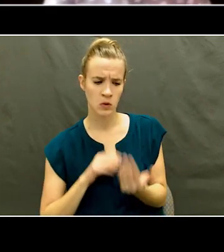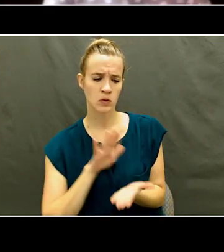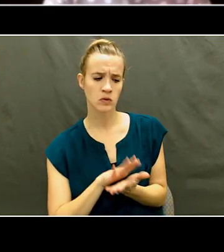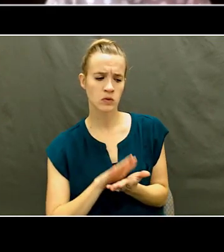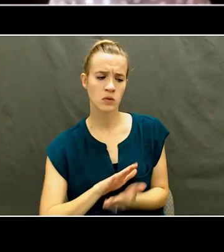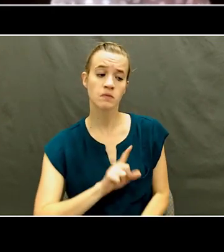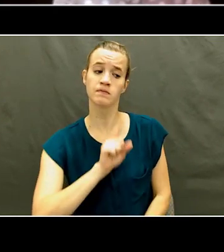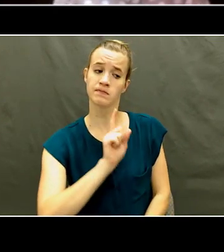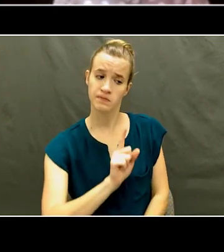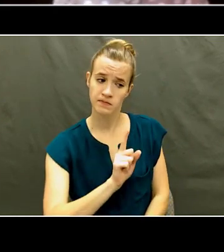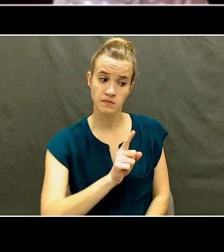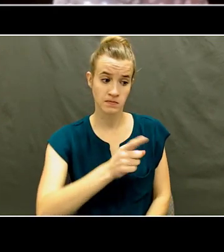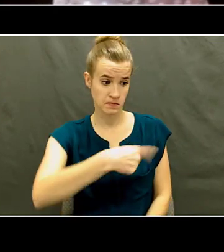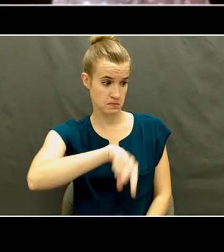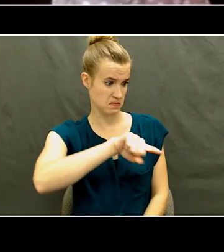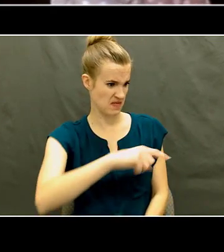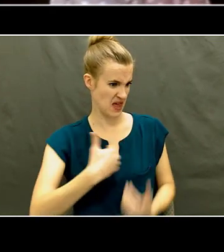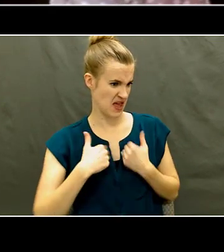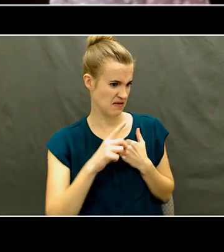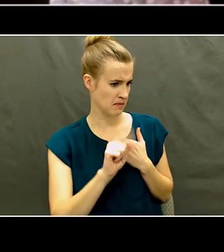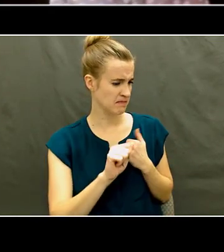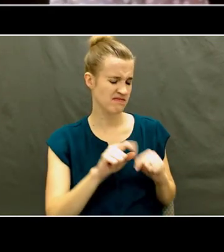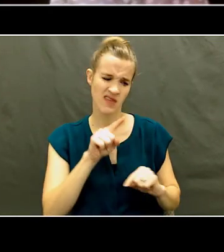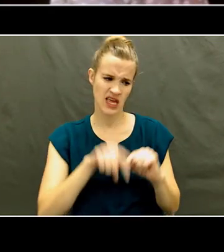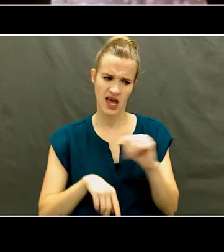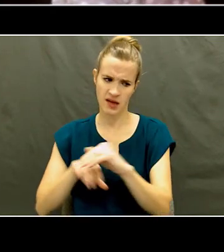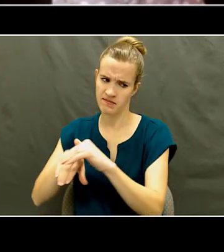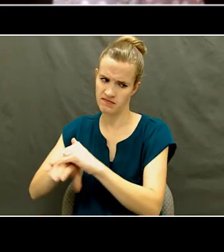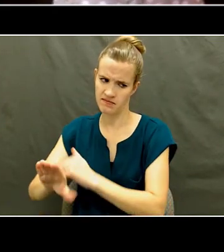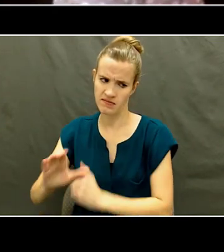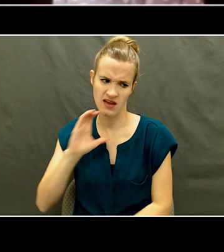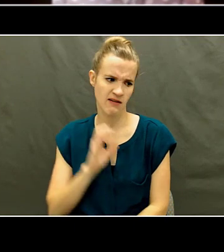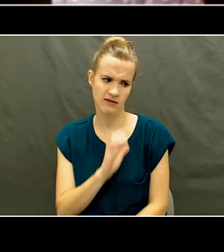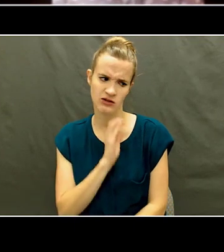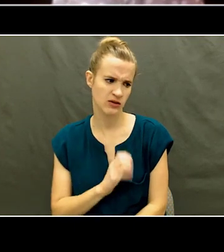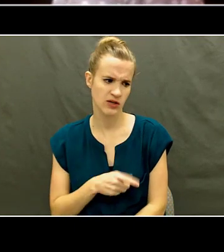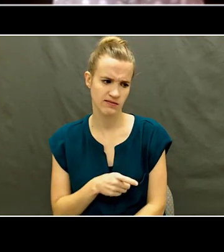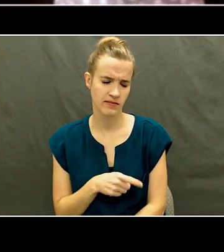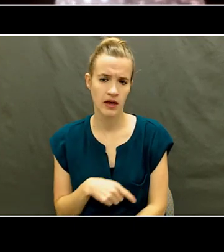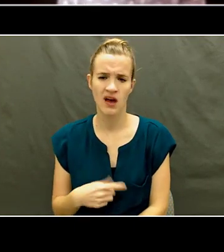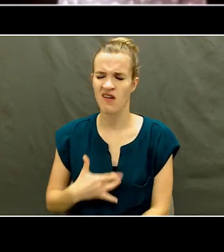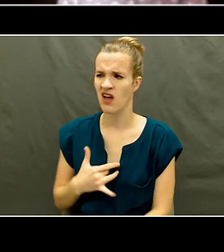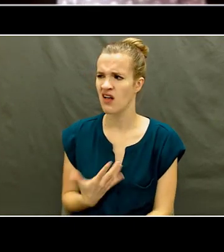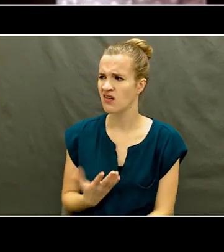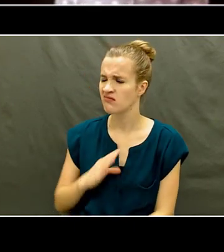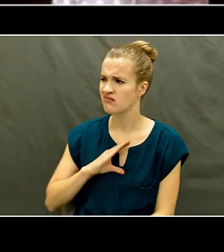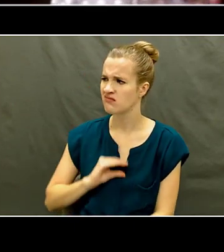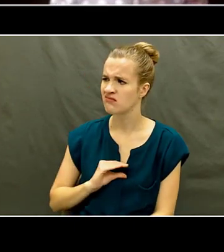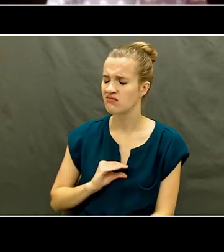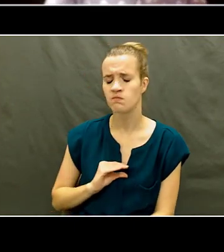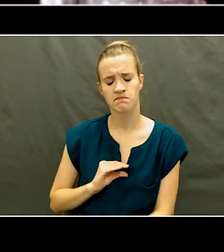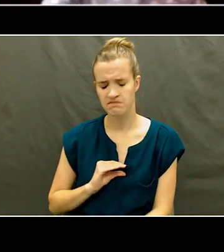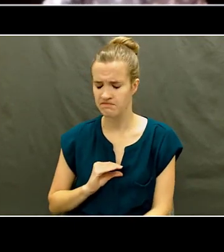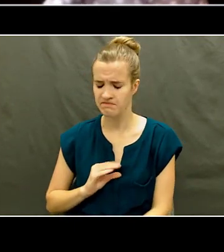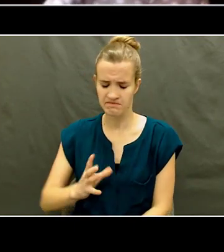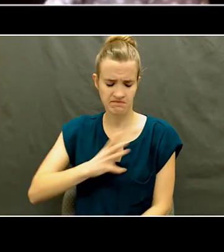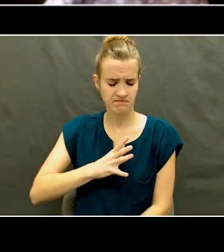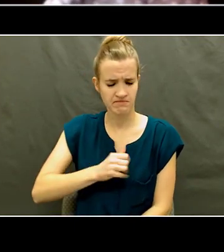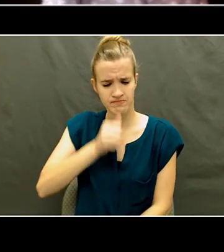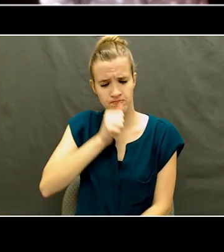aren't allowed to eat in the cafeteria with everyone else. That hurts, but she keeps going.